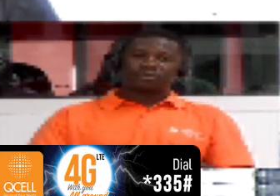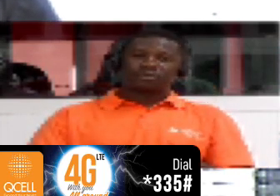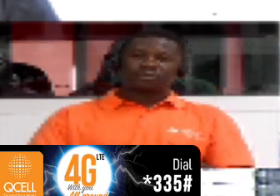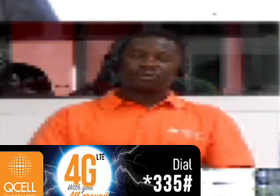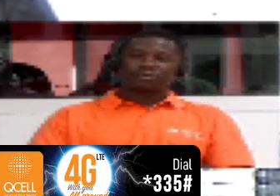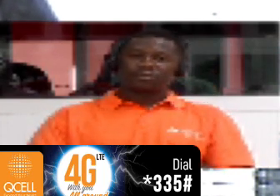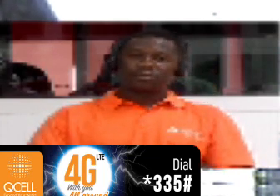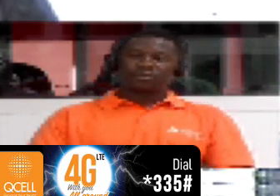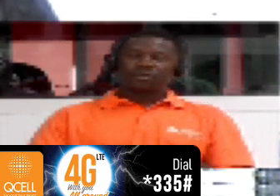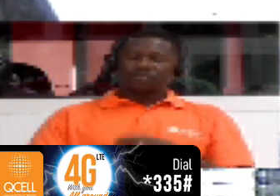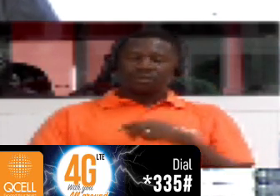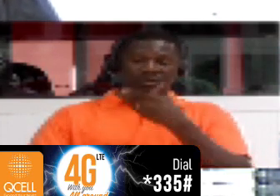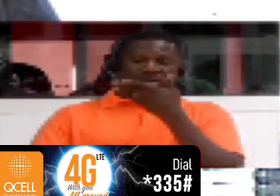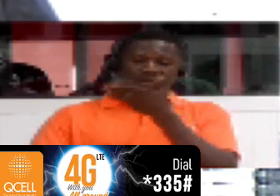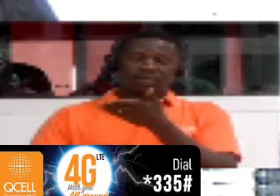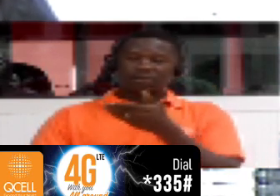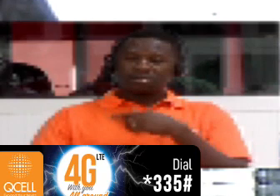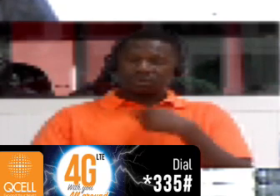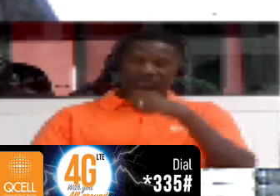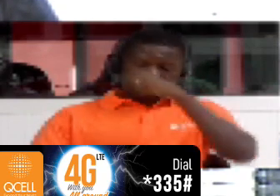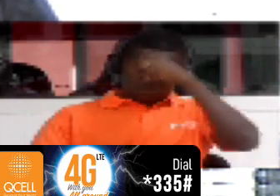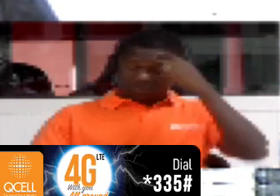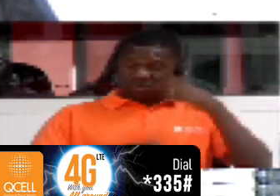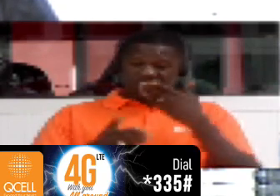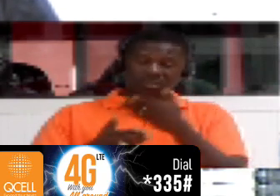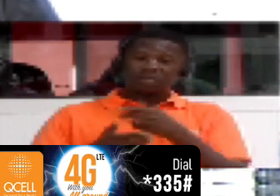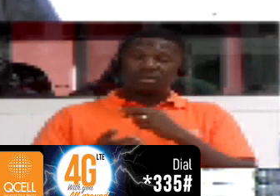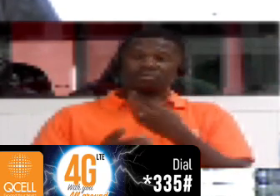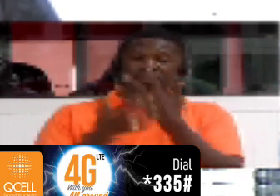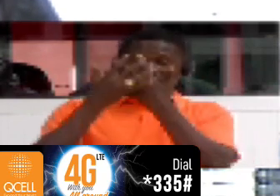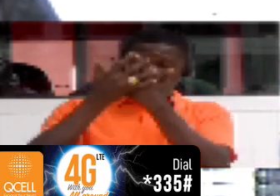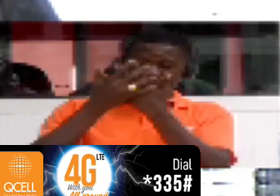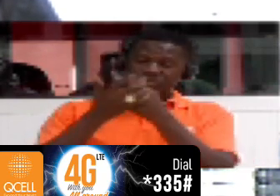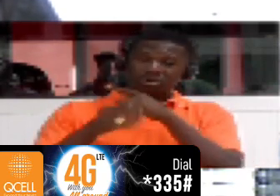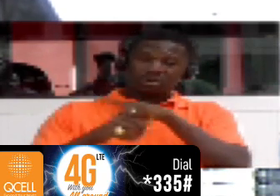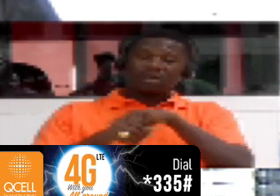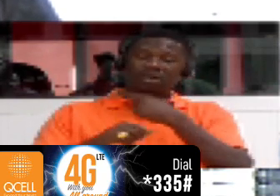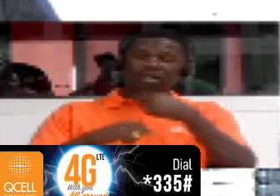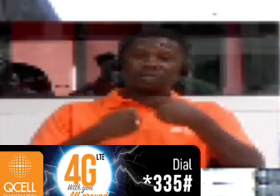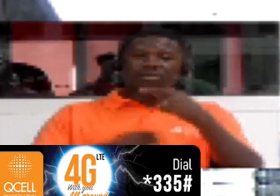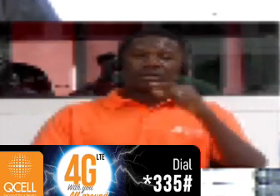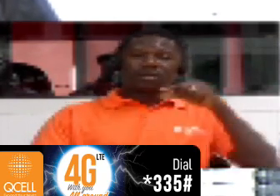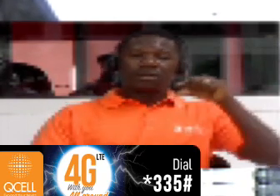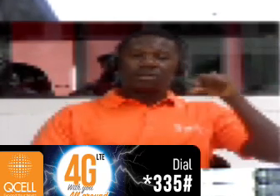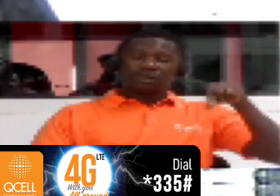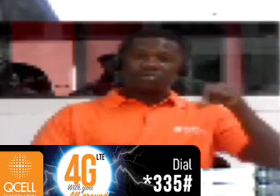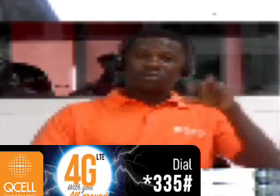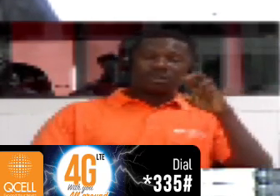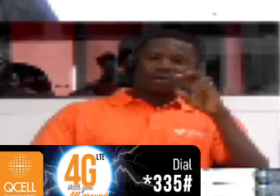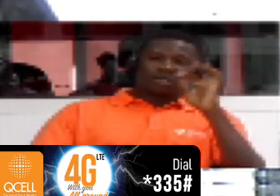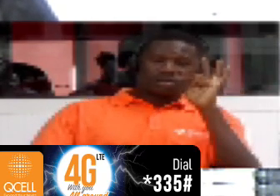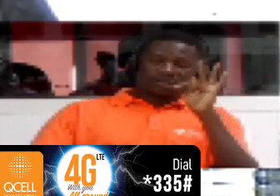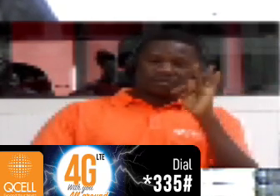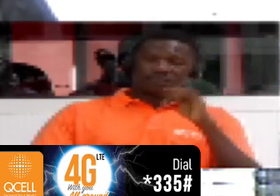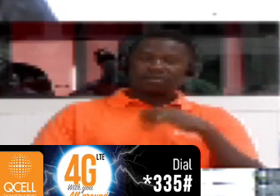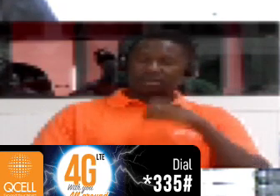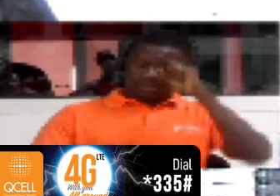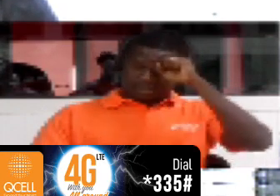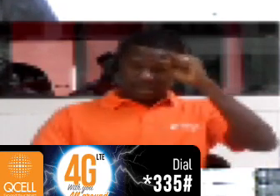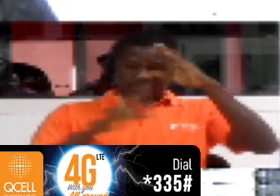QRF State House. I conducted duties in mile 2 and QRF at the State House.